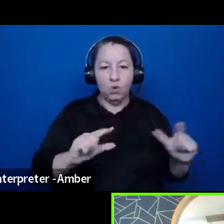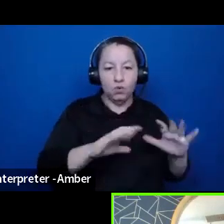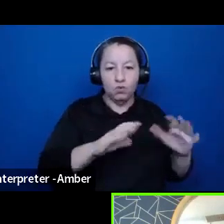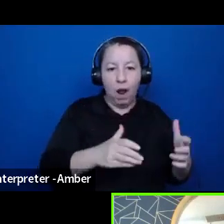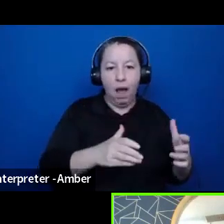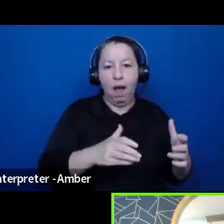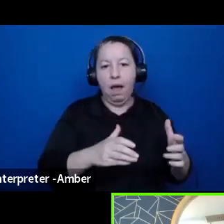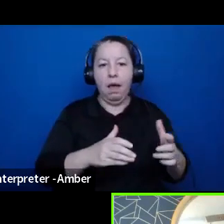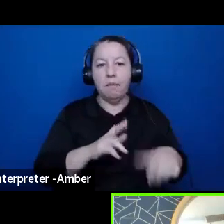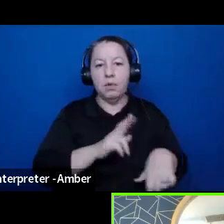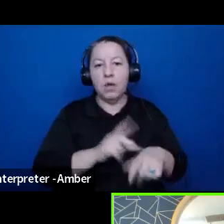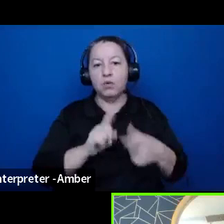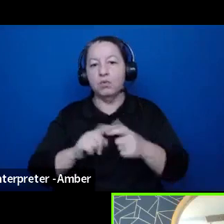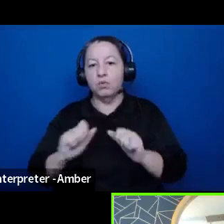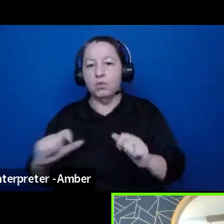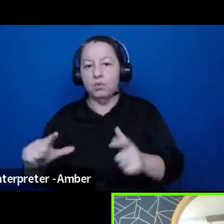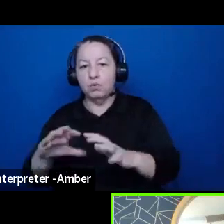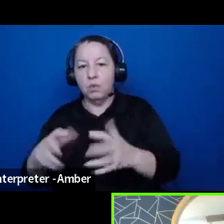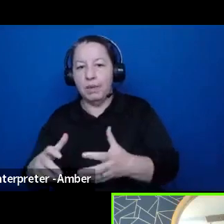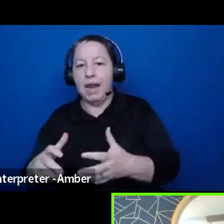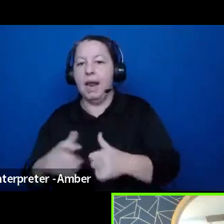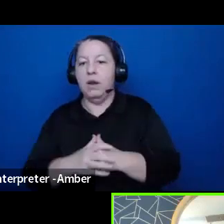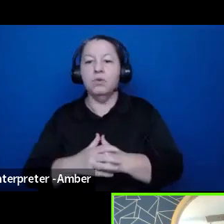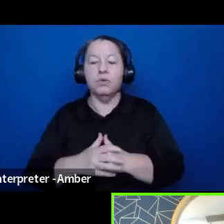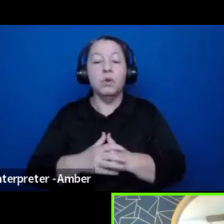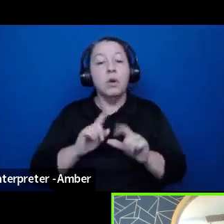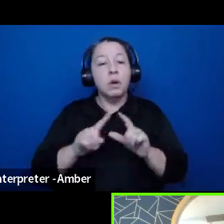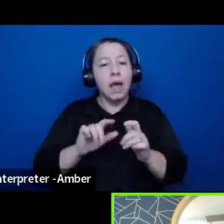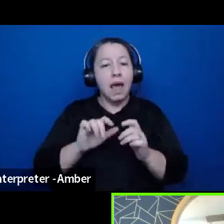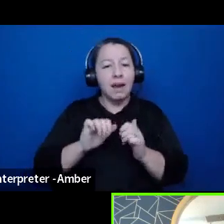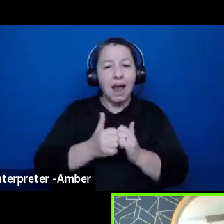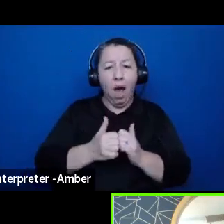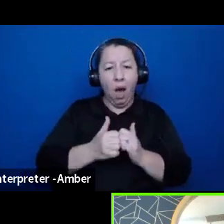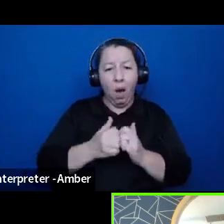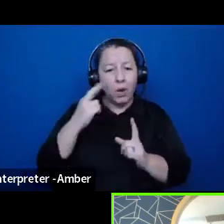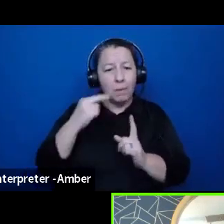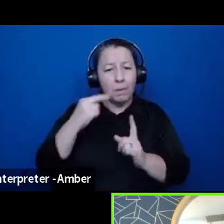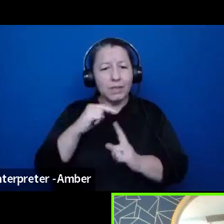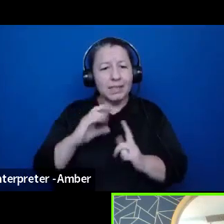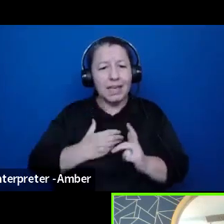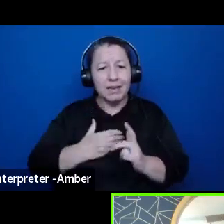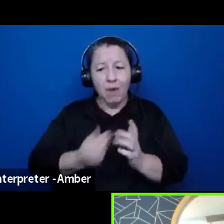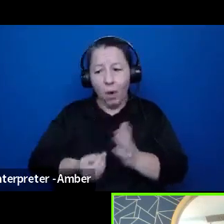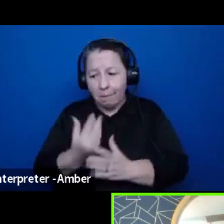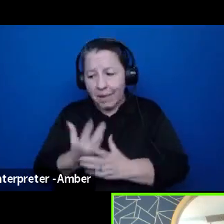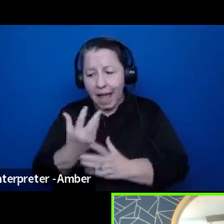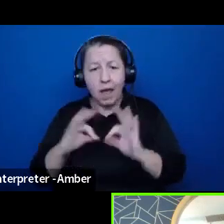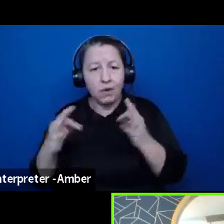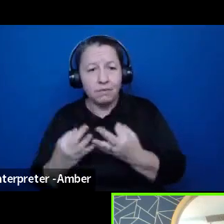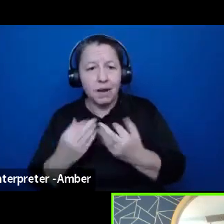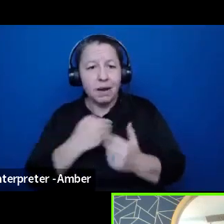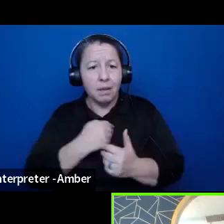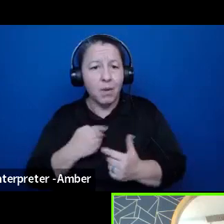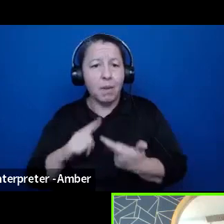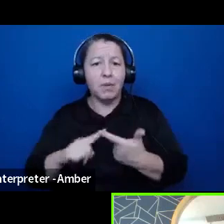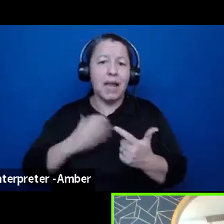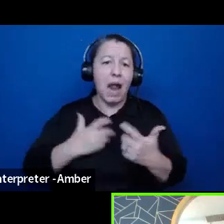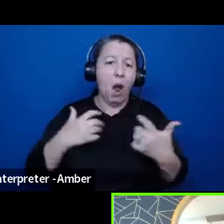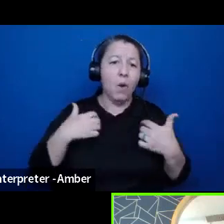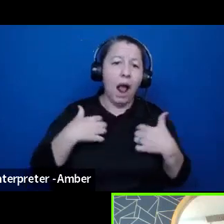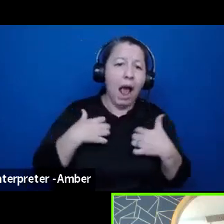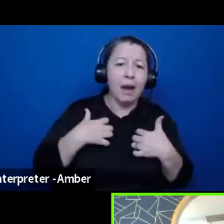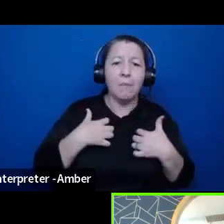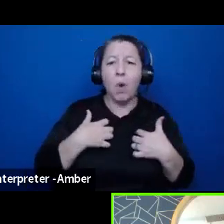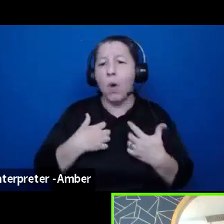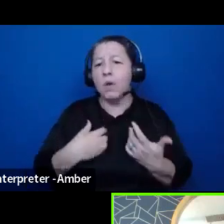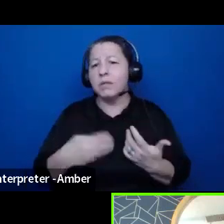plant relatives as relatives, and we look at, you know, our animals and four-leggeds, and